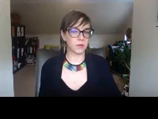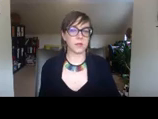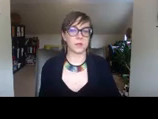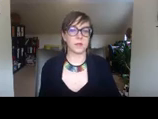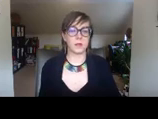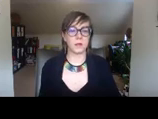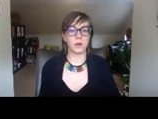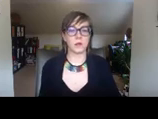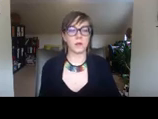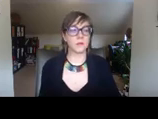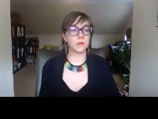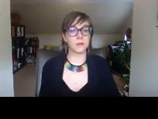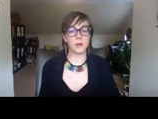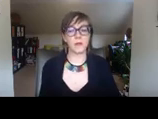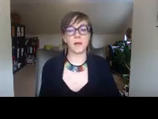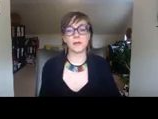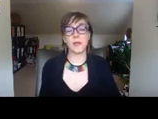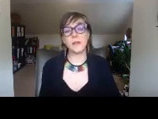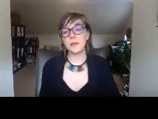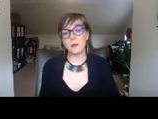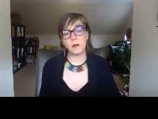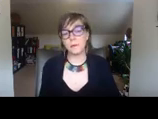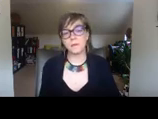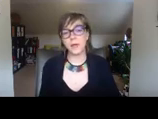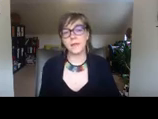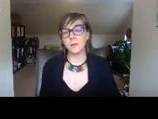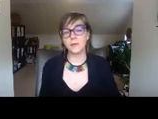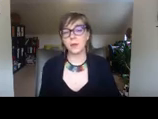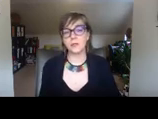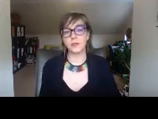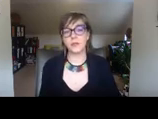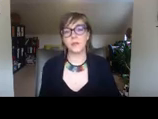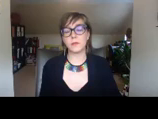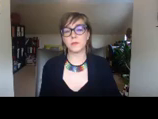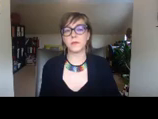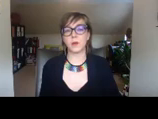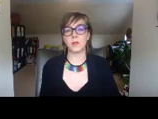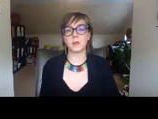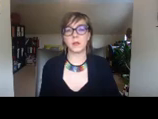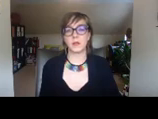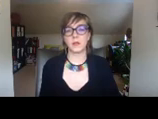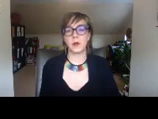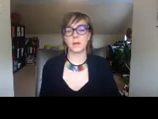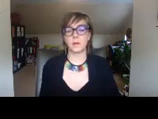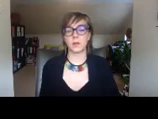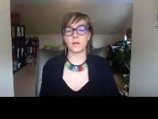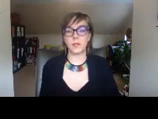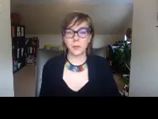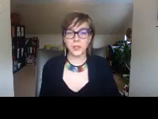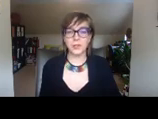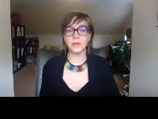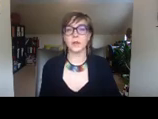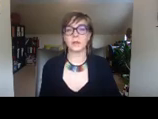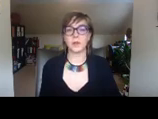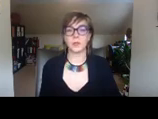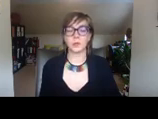things that are listed here on the left. And then we've lost all these other things. We've lost a lot of